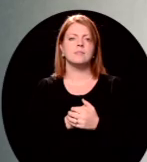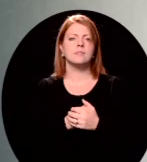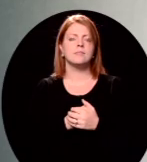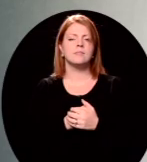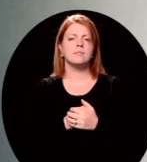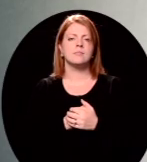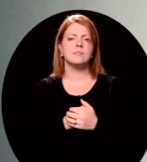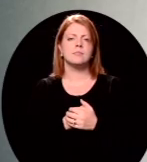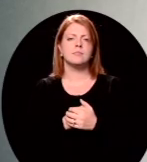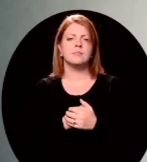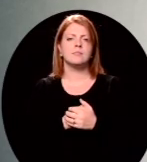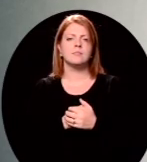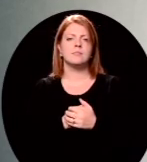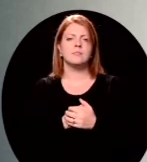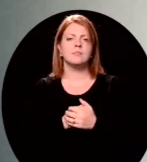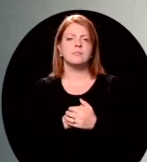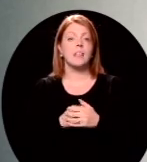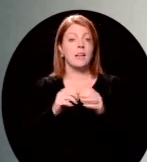It's really cool.